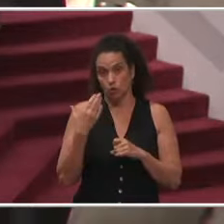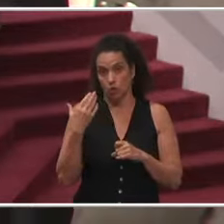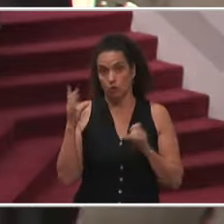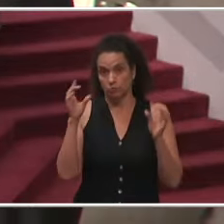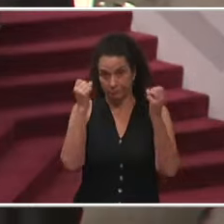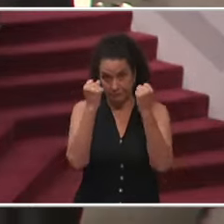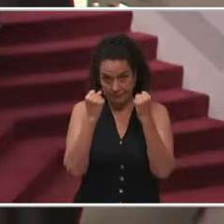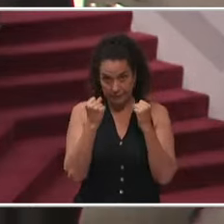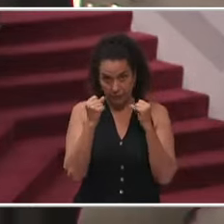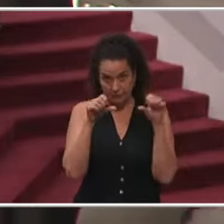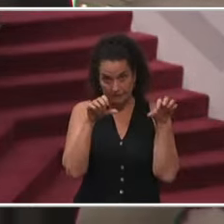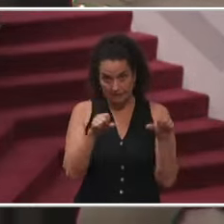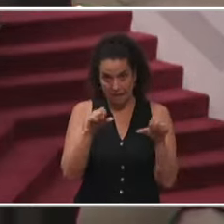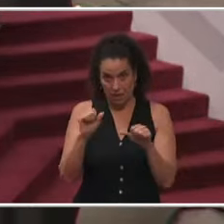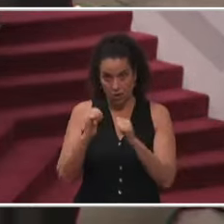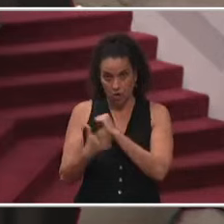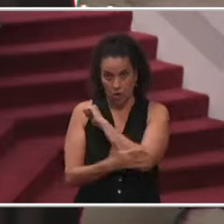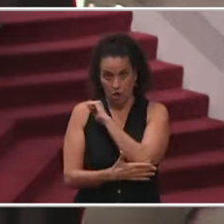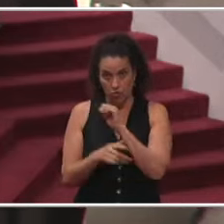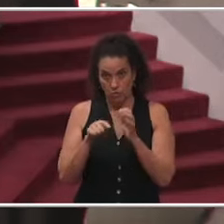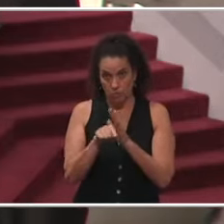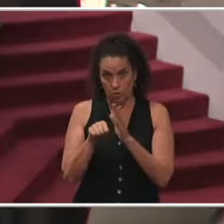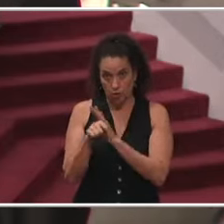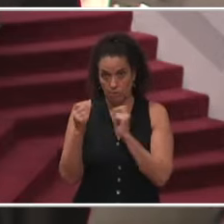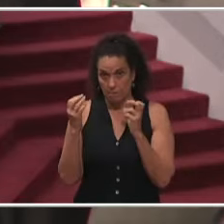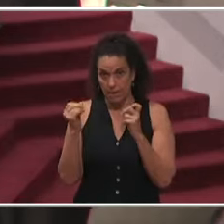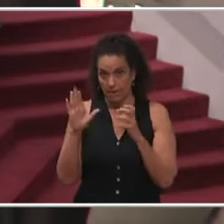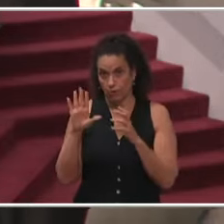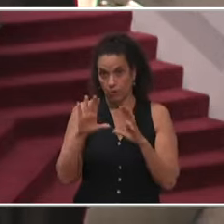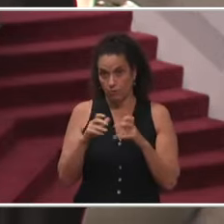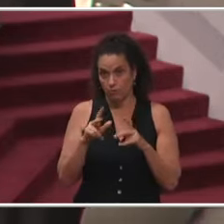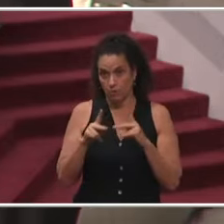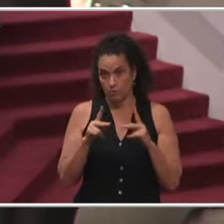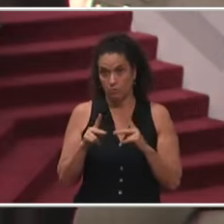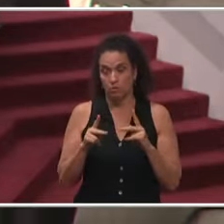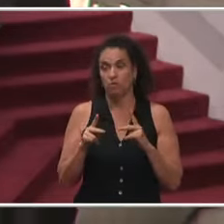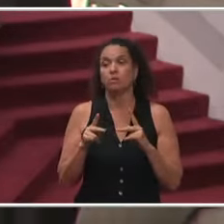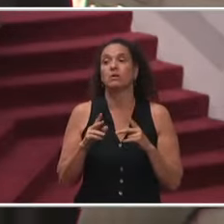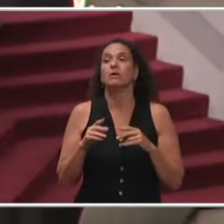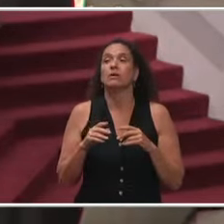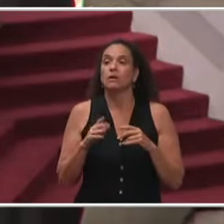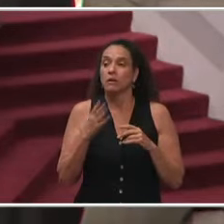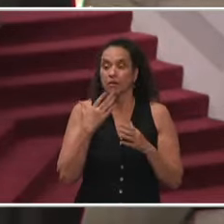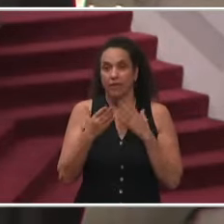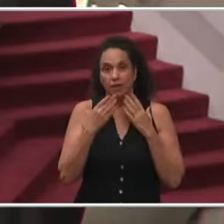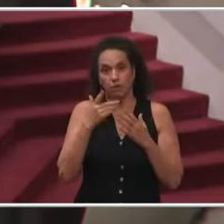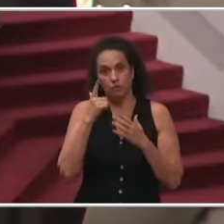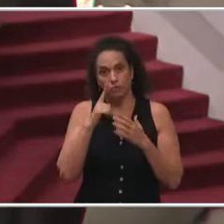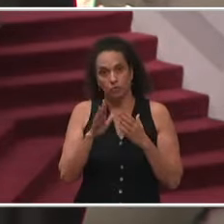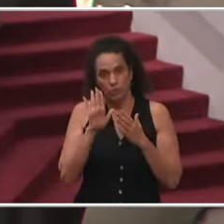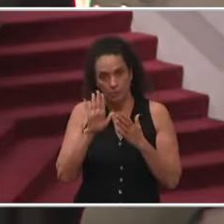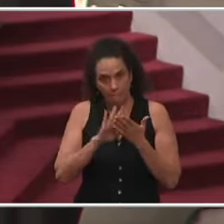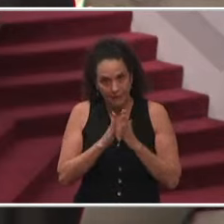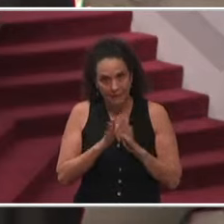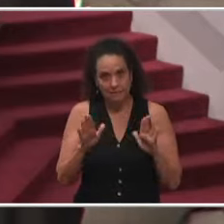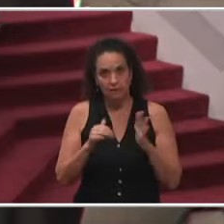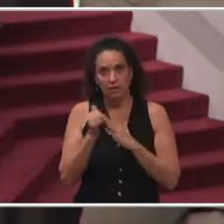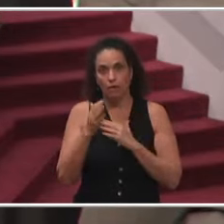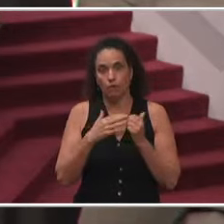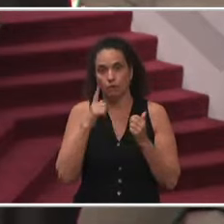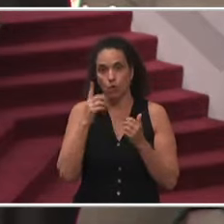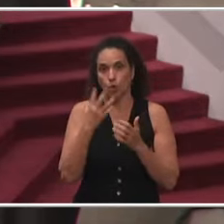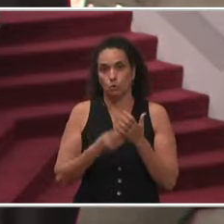of people. We pray for your ongoing peace and comfort for those that lost loved ones in those various attacks, and for those